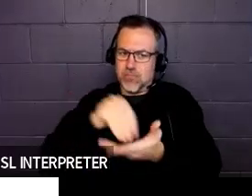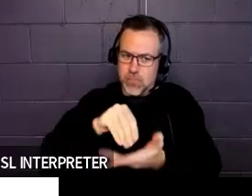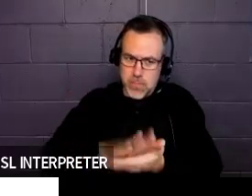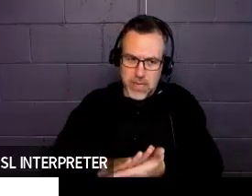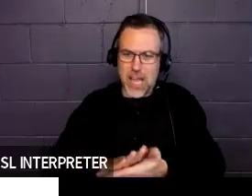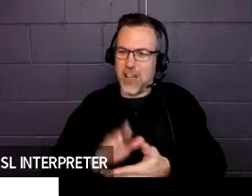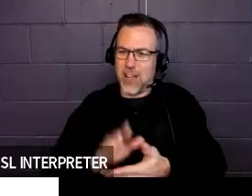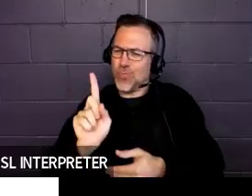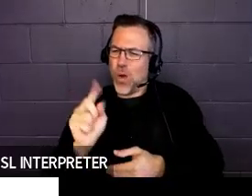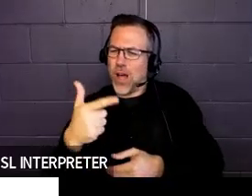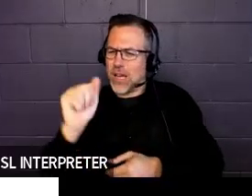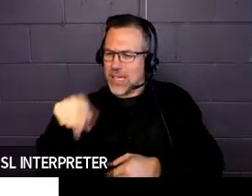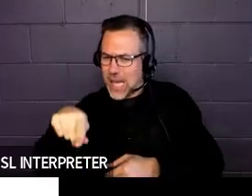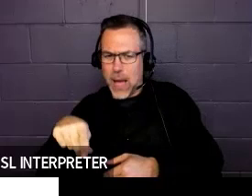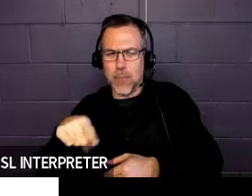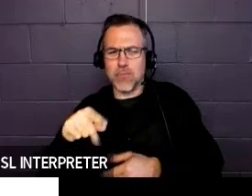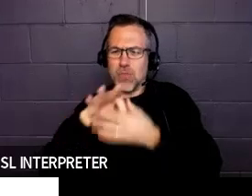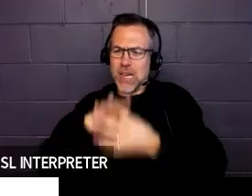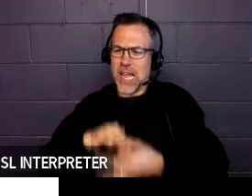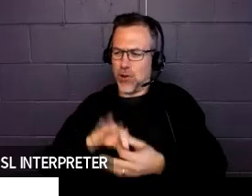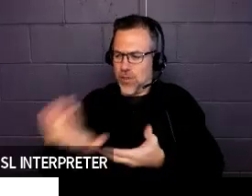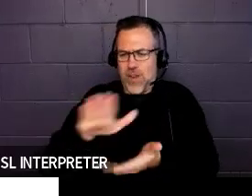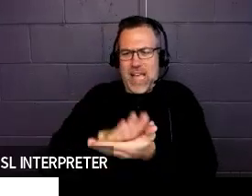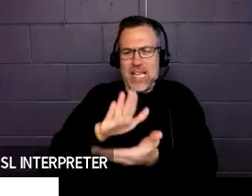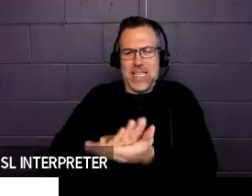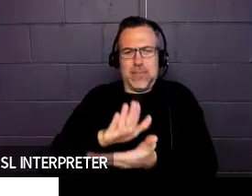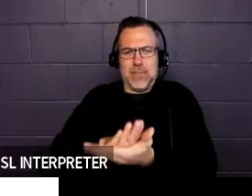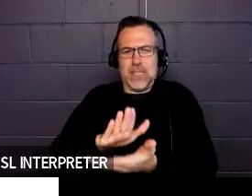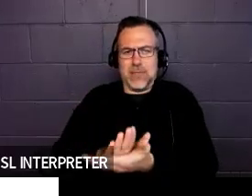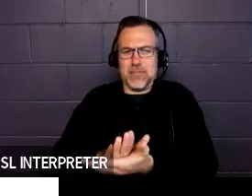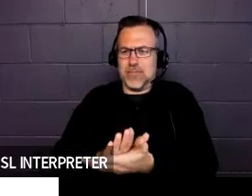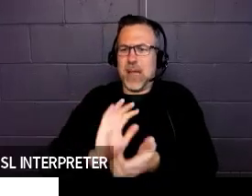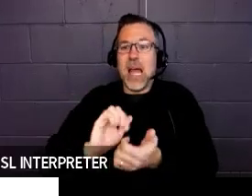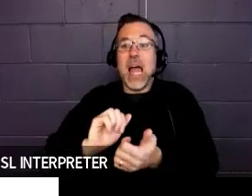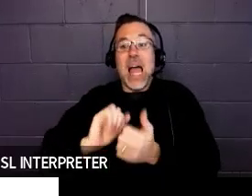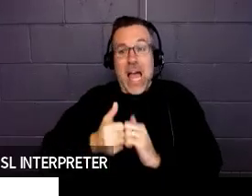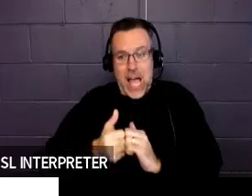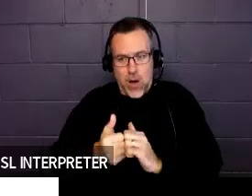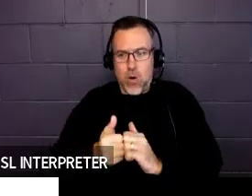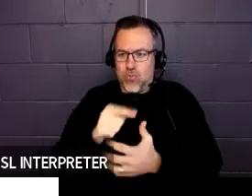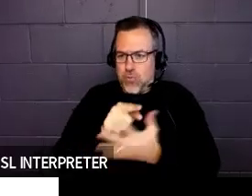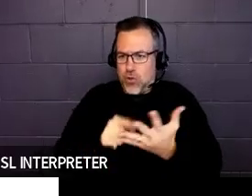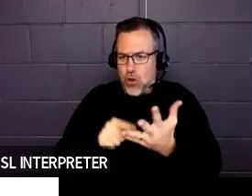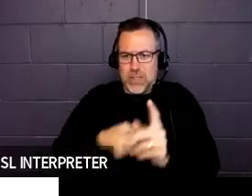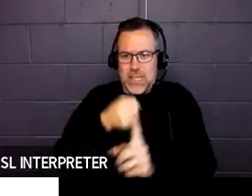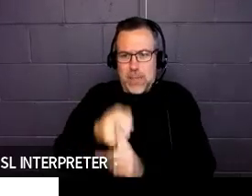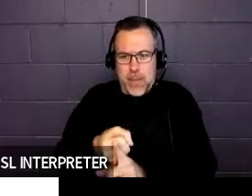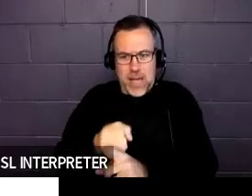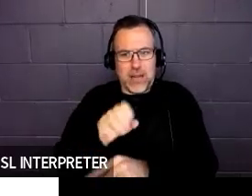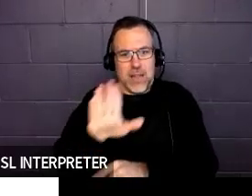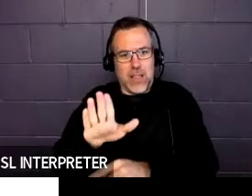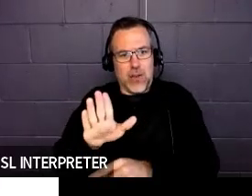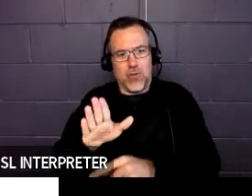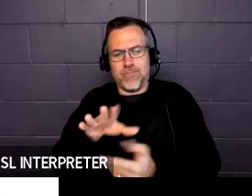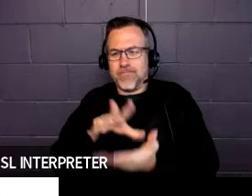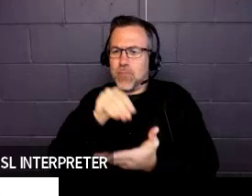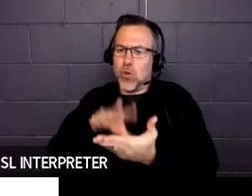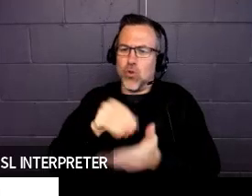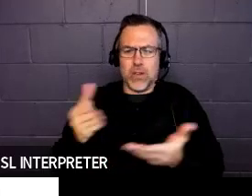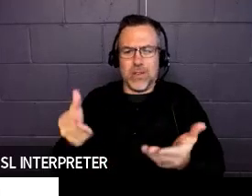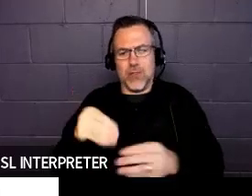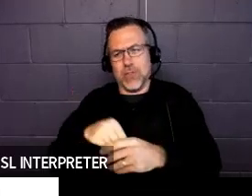persistent gaps in academic performance and how they affect the child's involvement and progress in general ed.